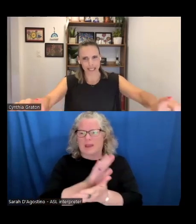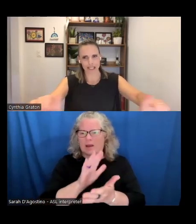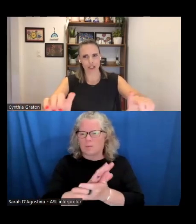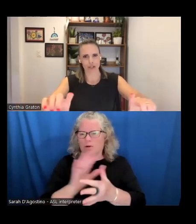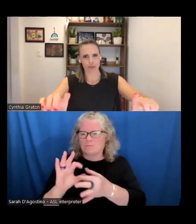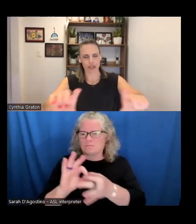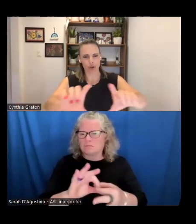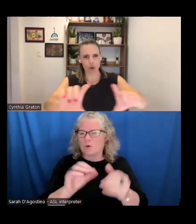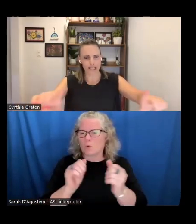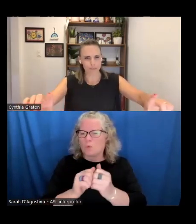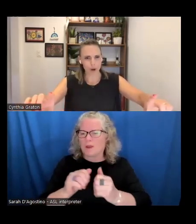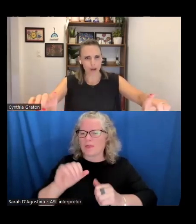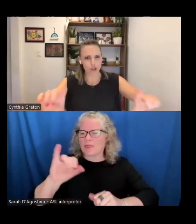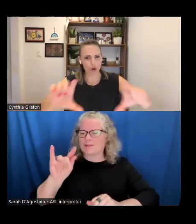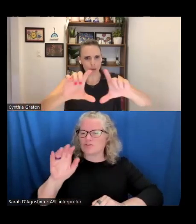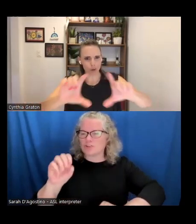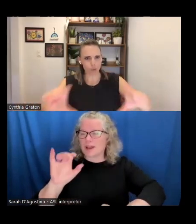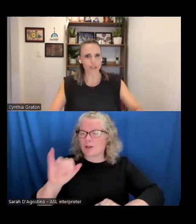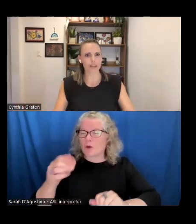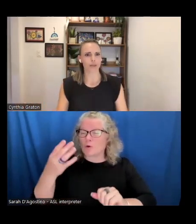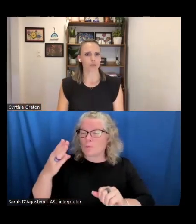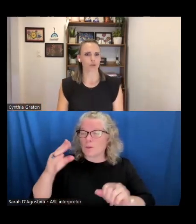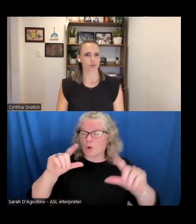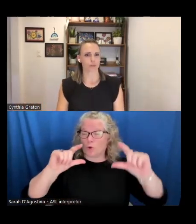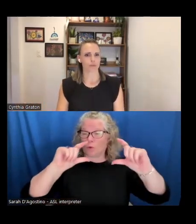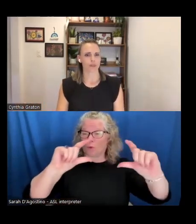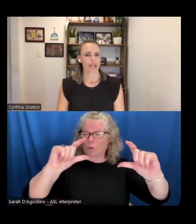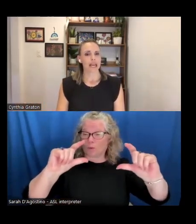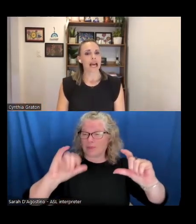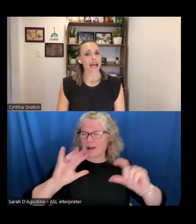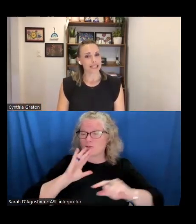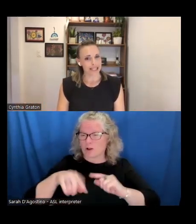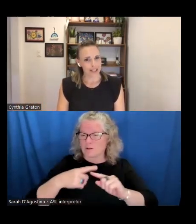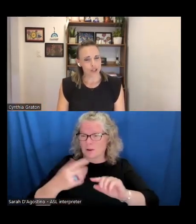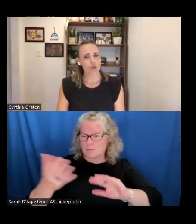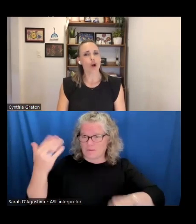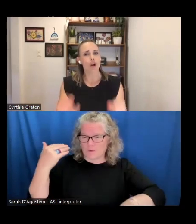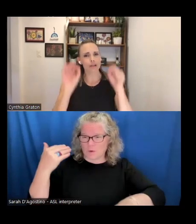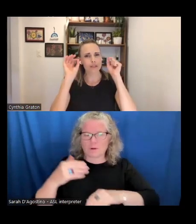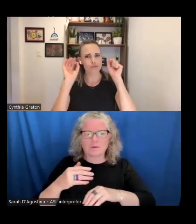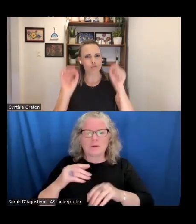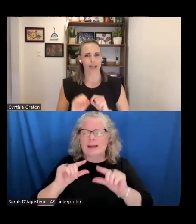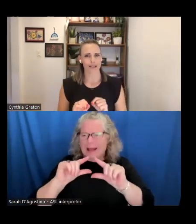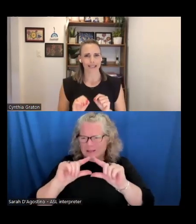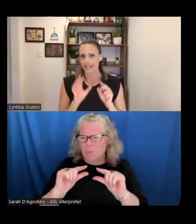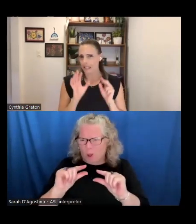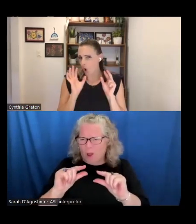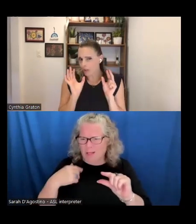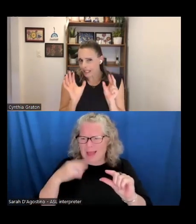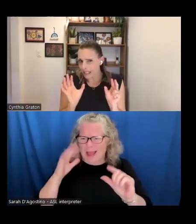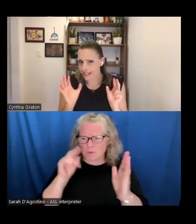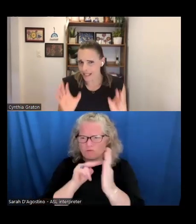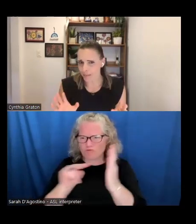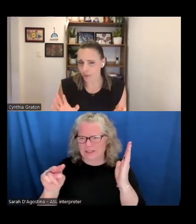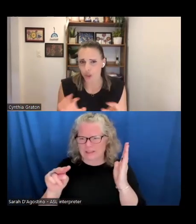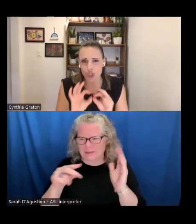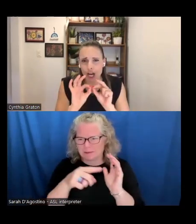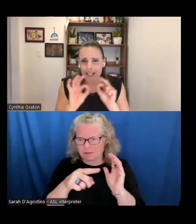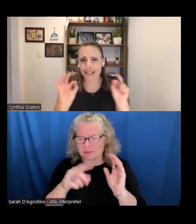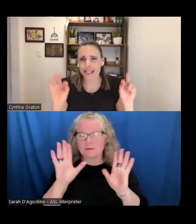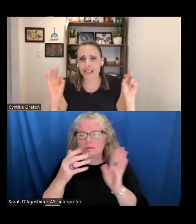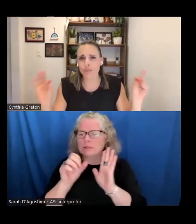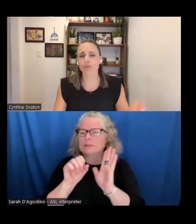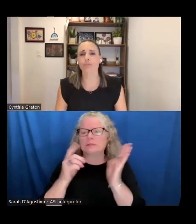the ASIP. It's quite small, so I will read them to you. And yes, you heard me right. It's only a